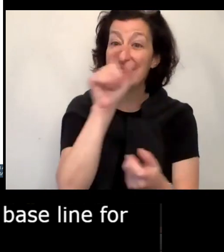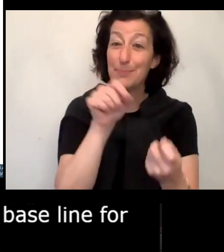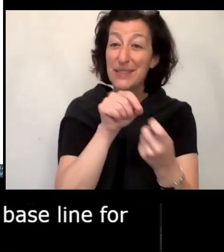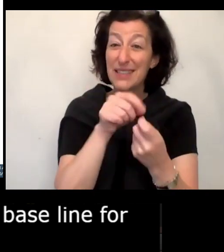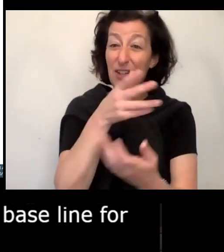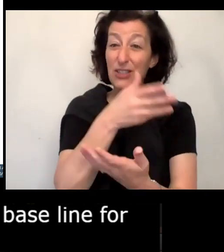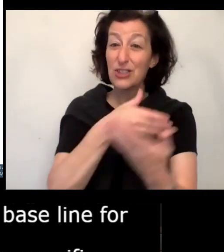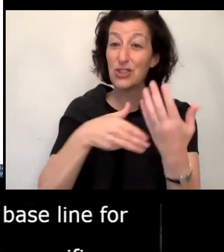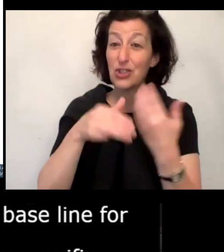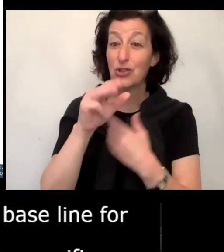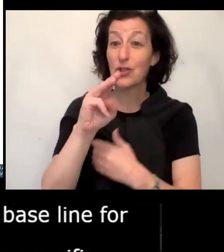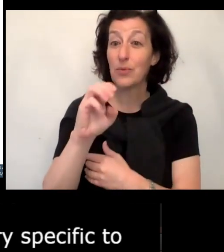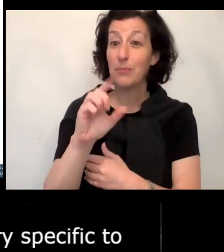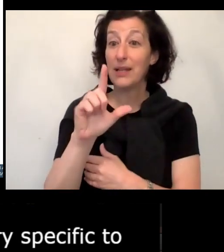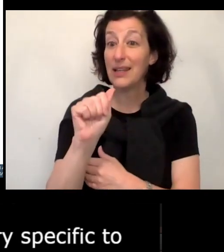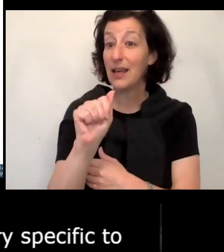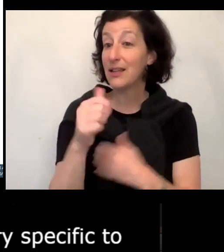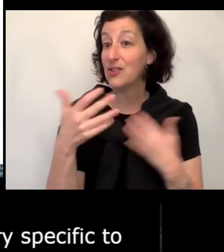include hashtags.